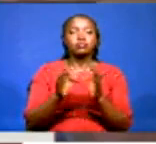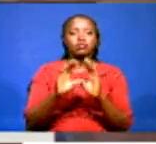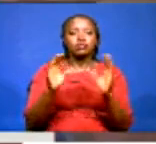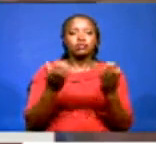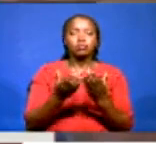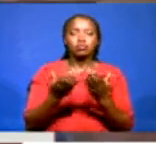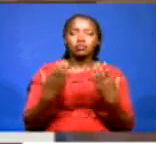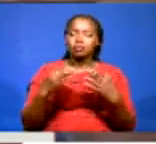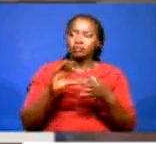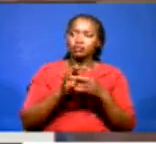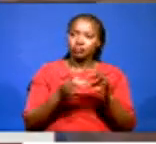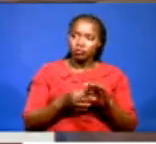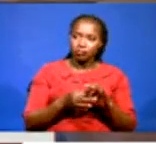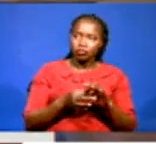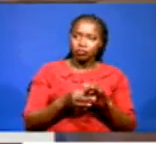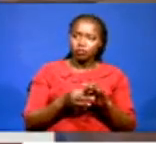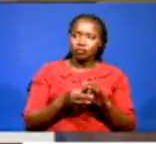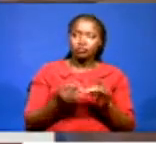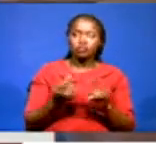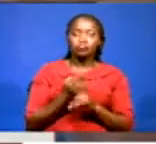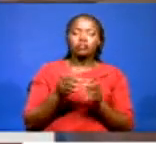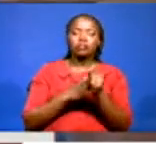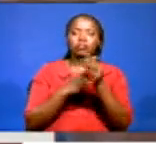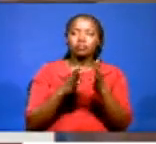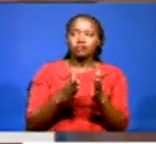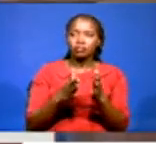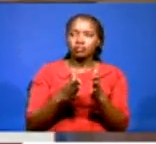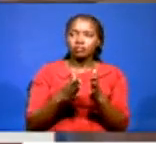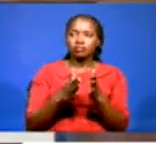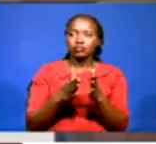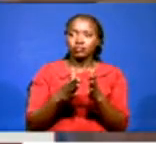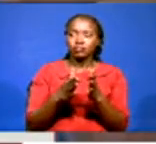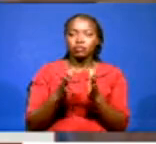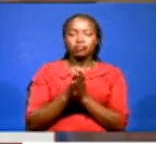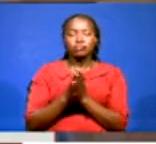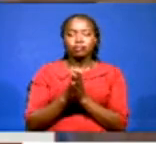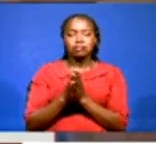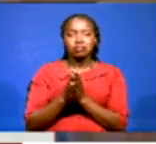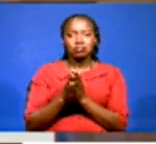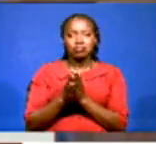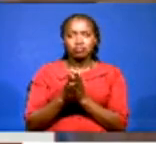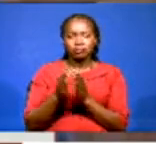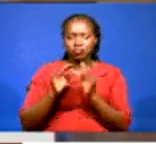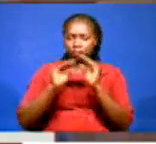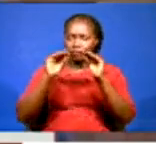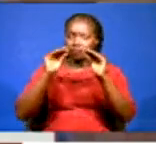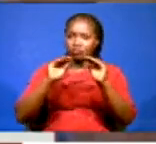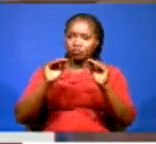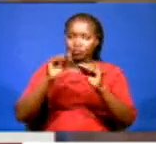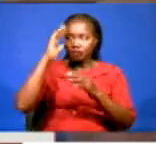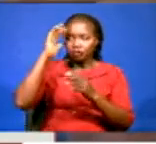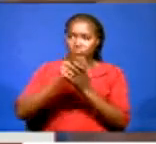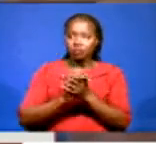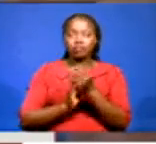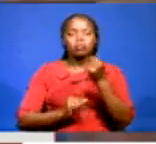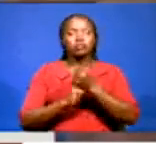People-to-people connections through different religions, races, or beliefs must set the key foundation for peace